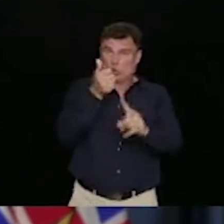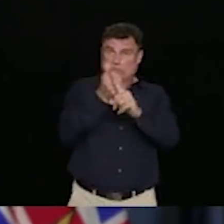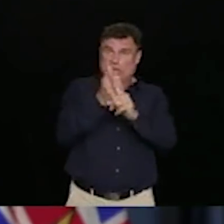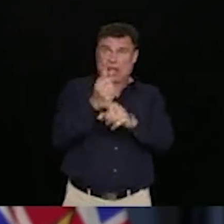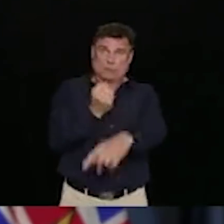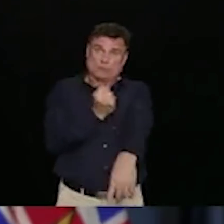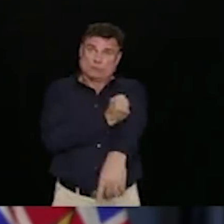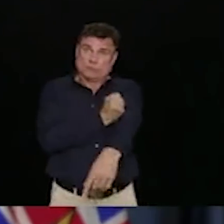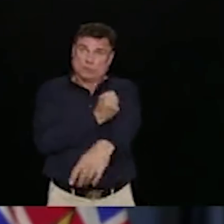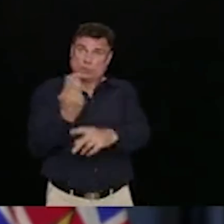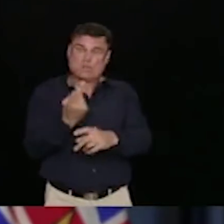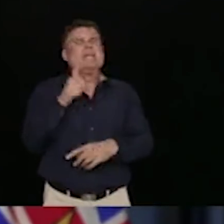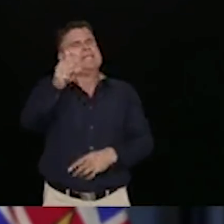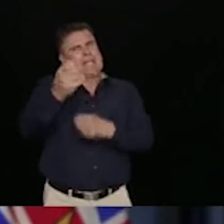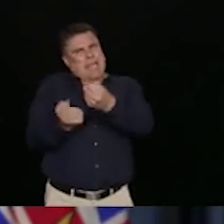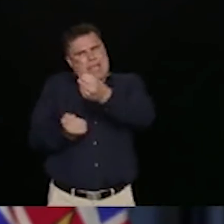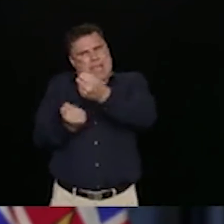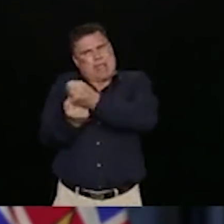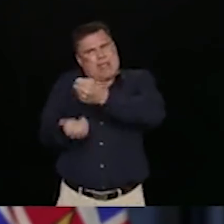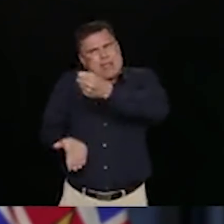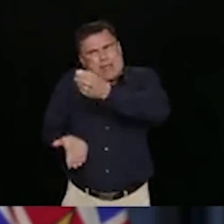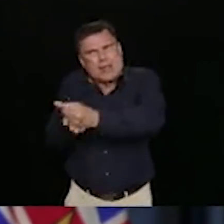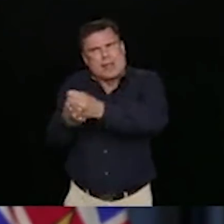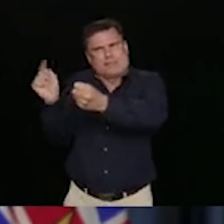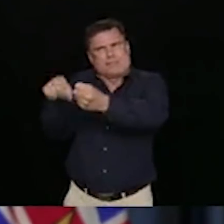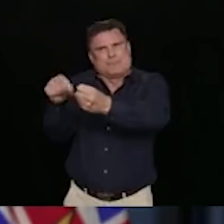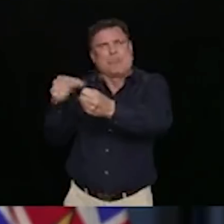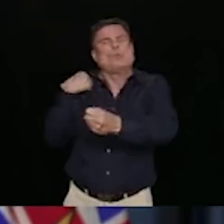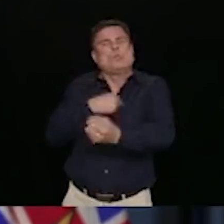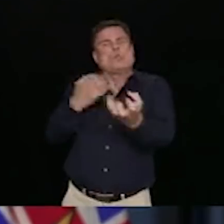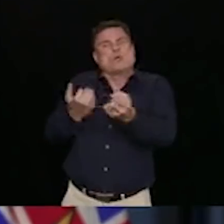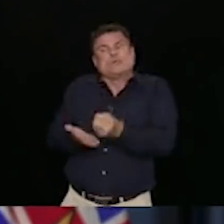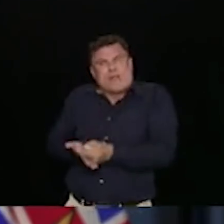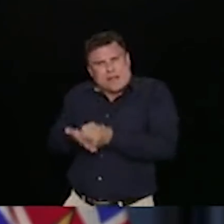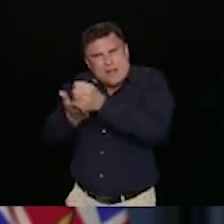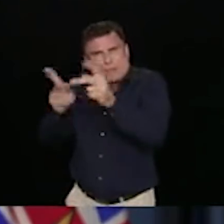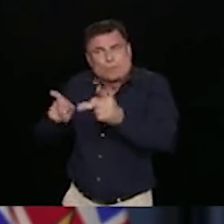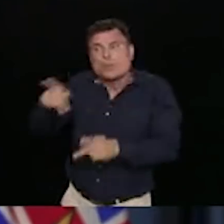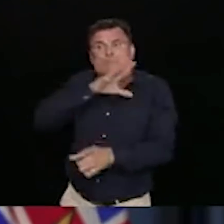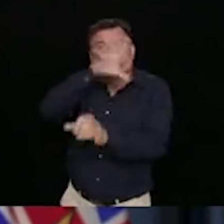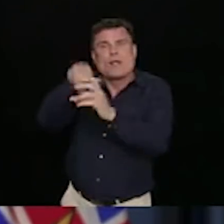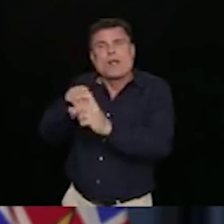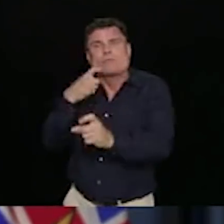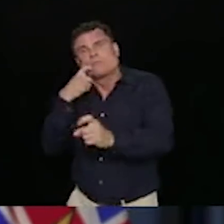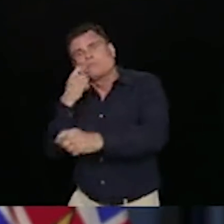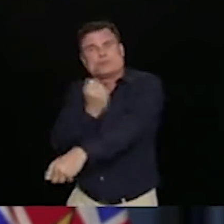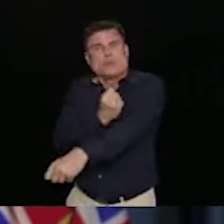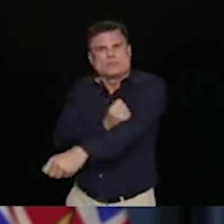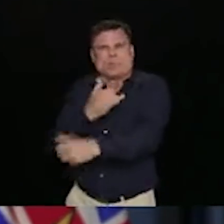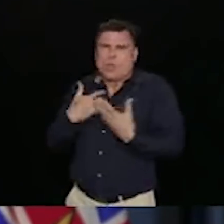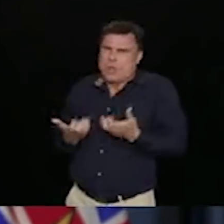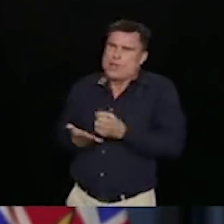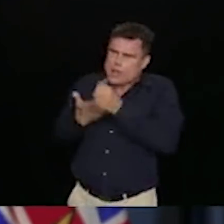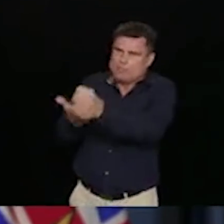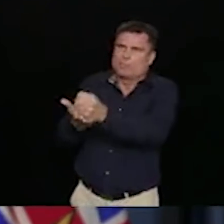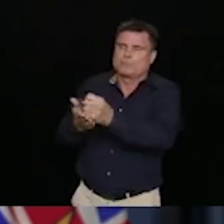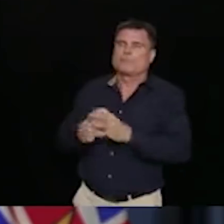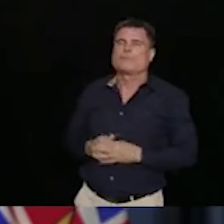help, and I think all British Columbians want to reach out and help those that desperately need it. Our next question is from Lisa